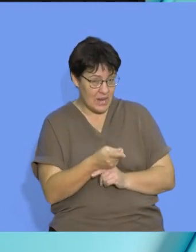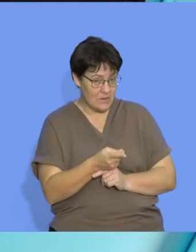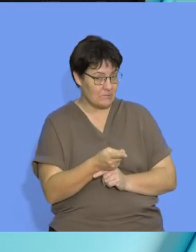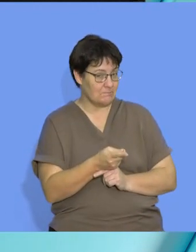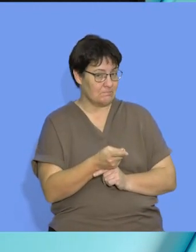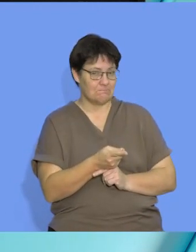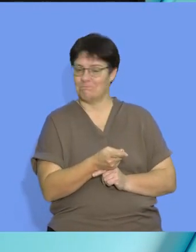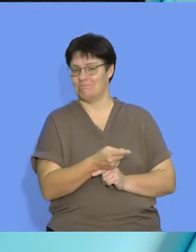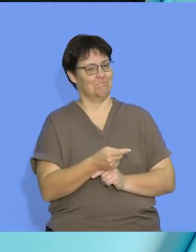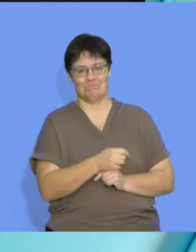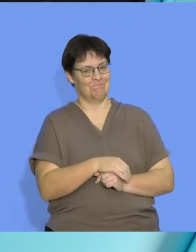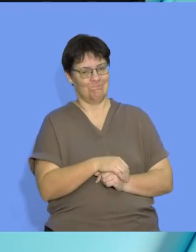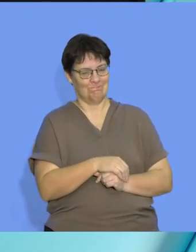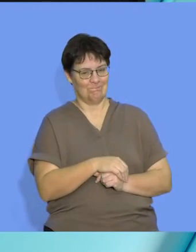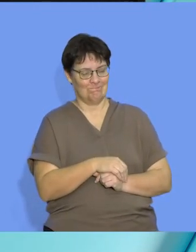Not quite.